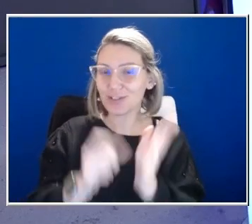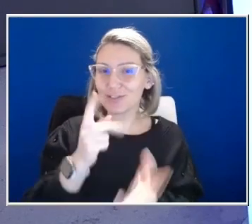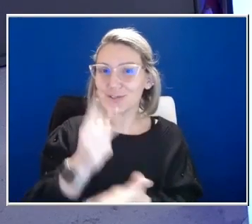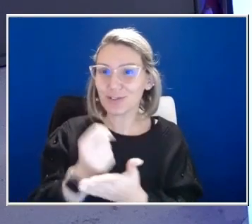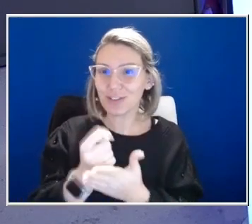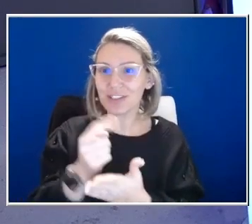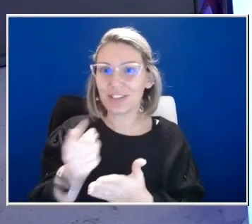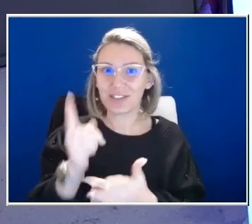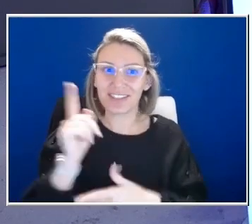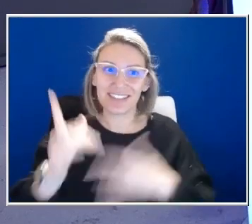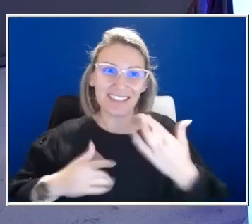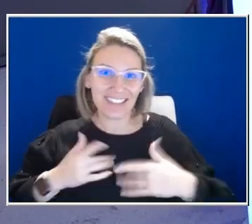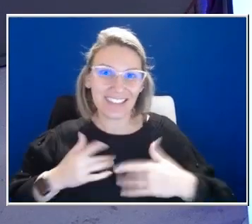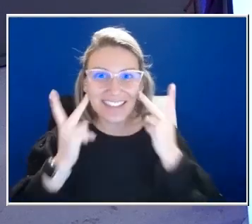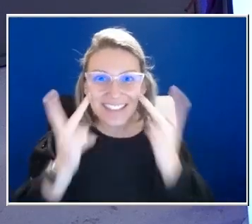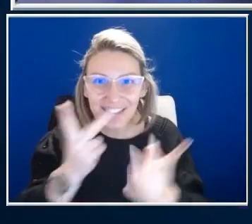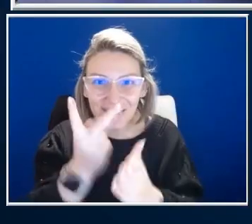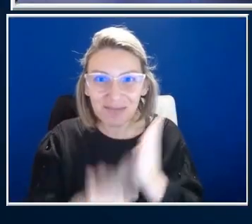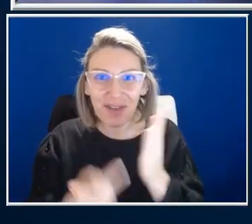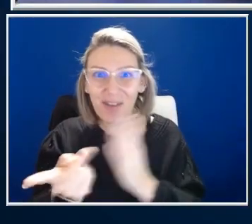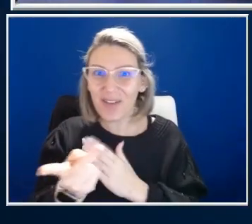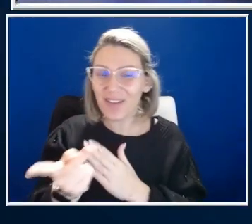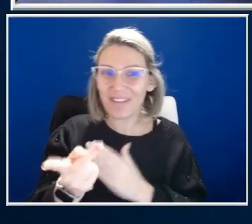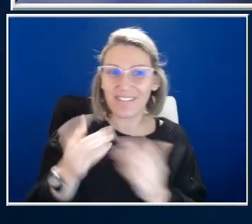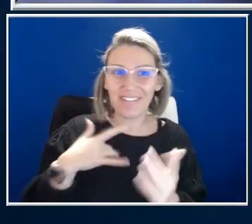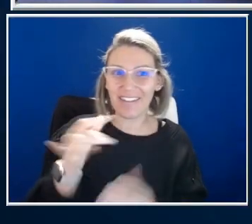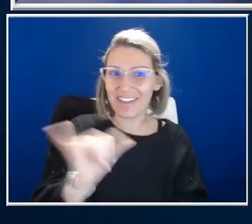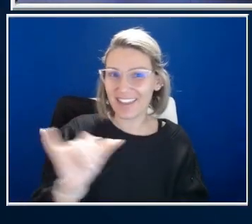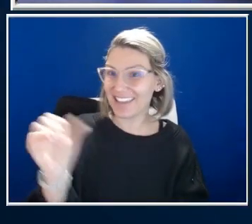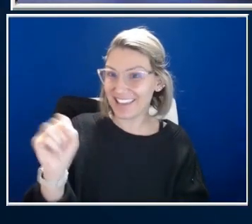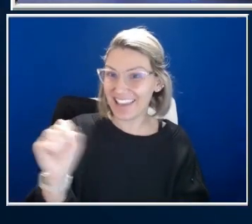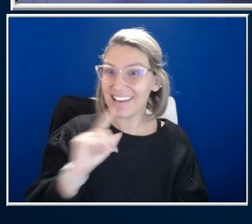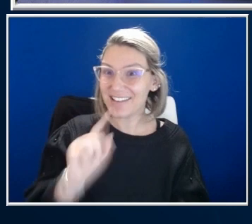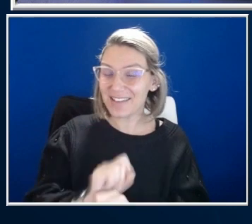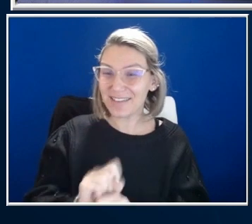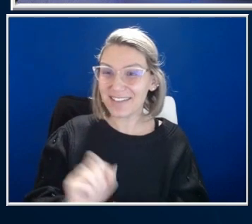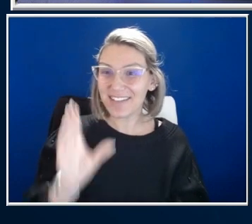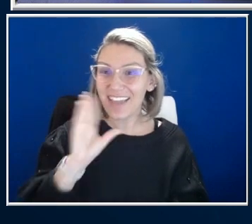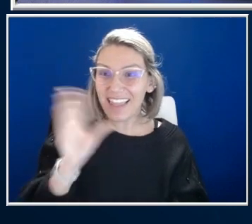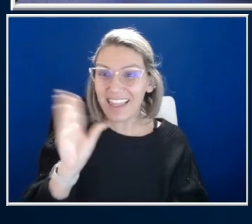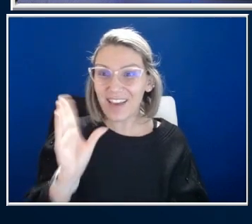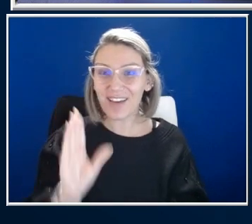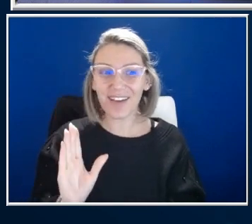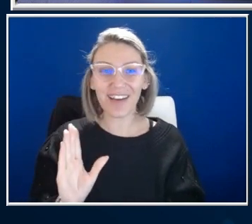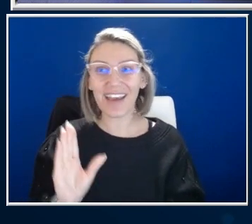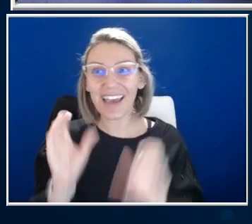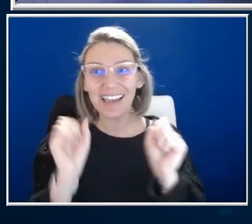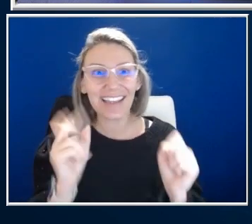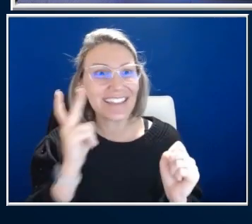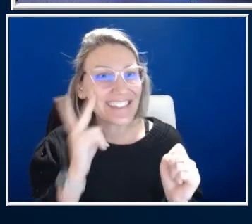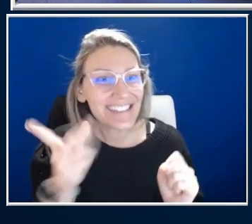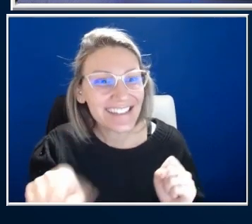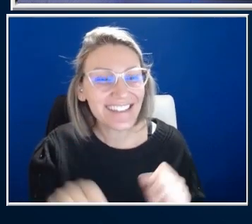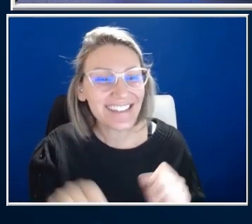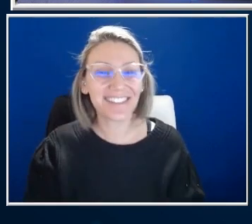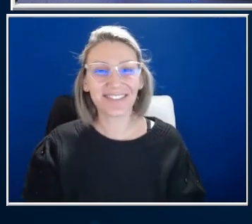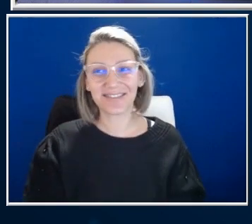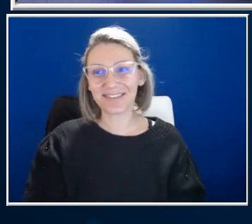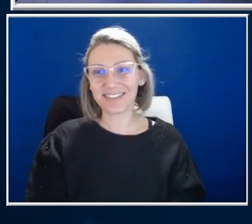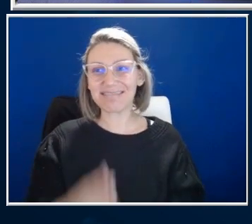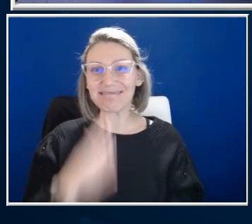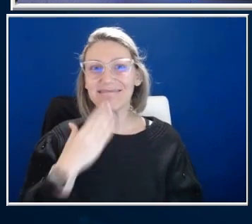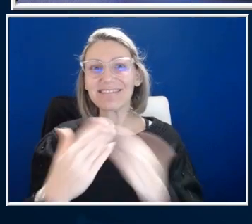excited to see you both, and I know you guys feel the same, right? Oh, yeah, absolutely. Yeah. Hi. Hi. Good morning. Good morning.